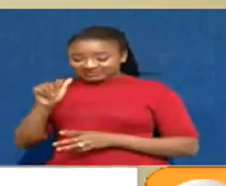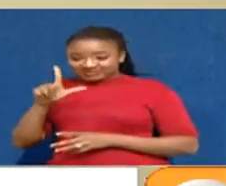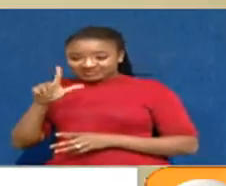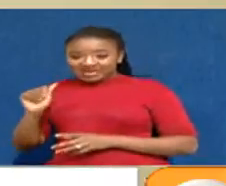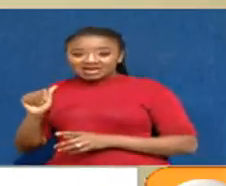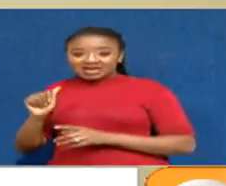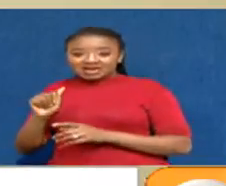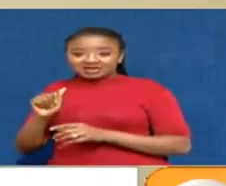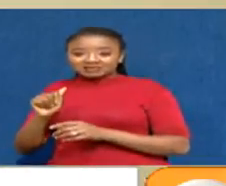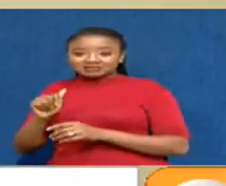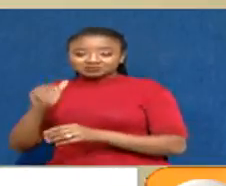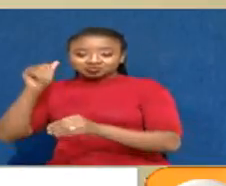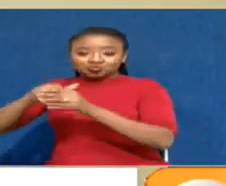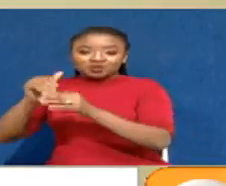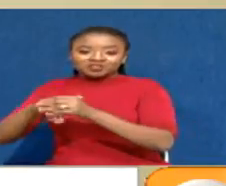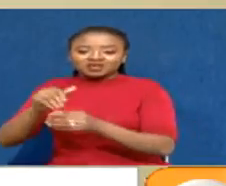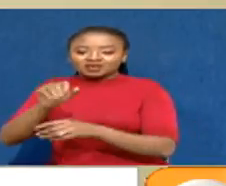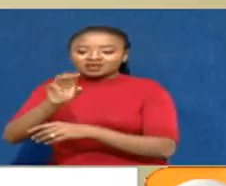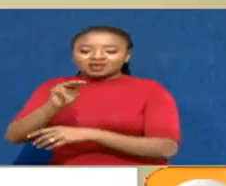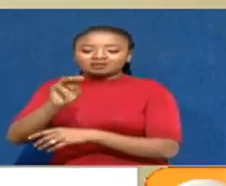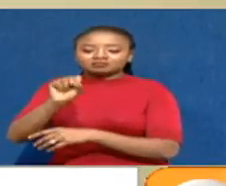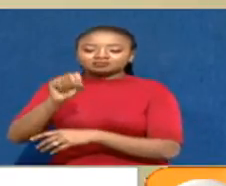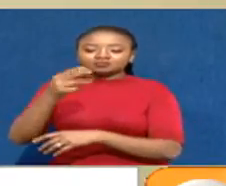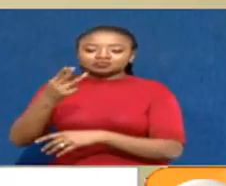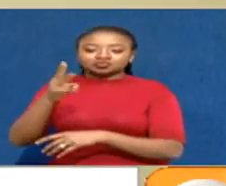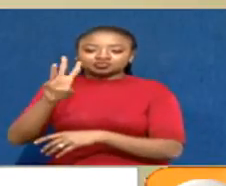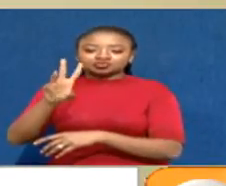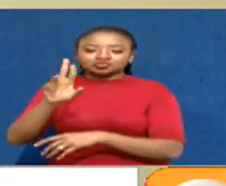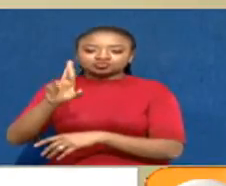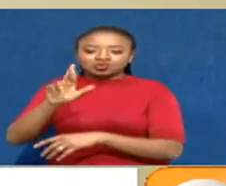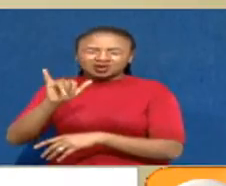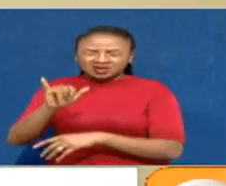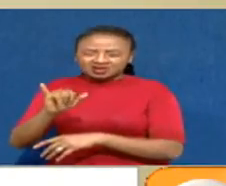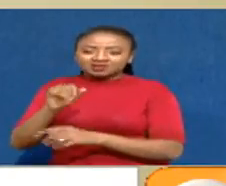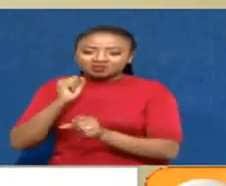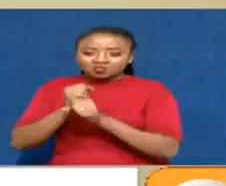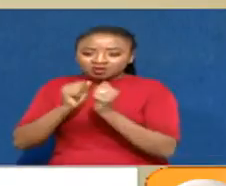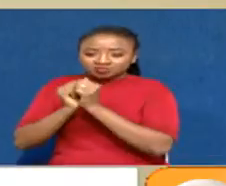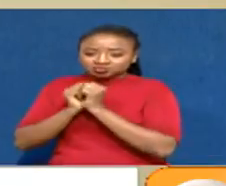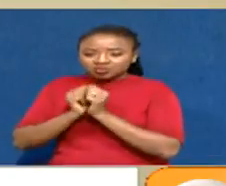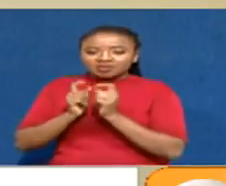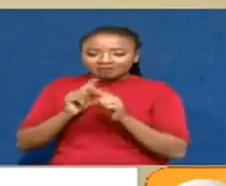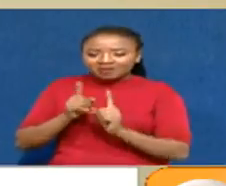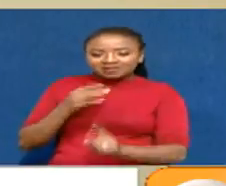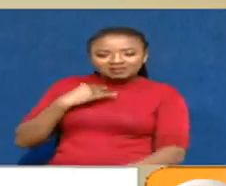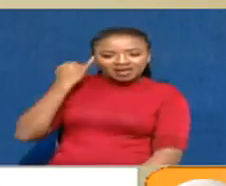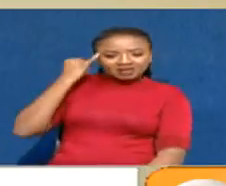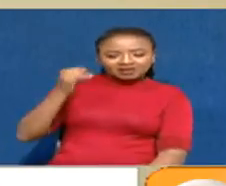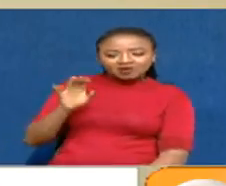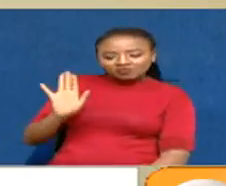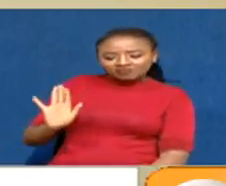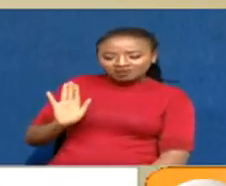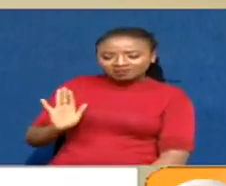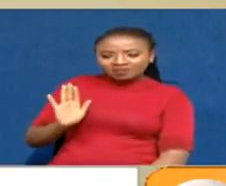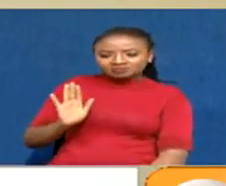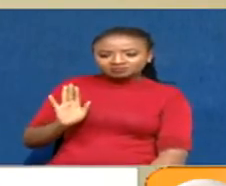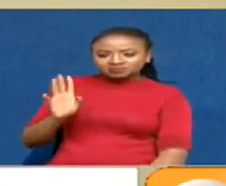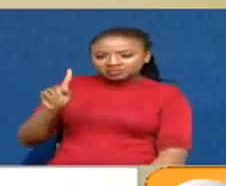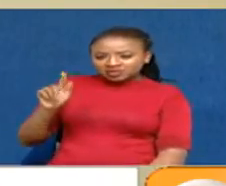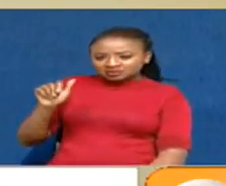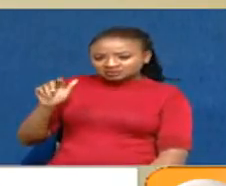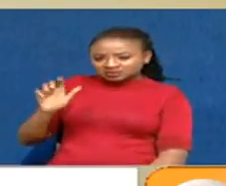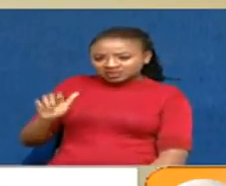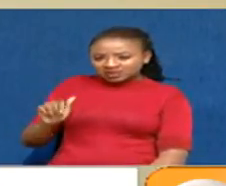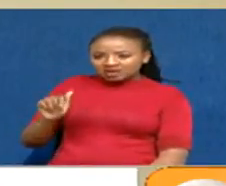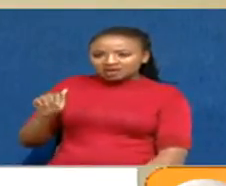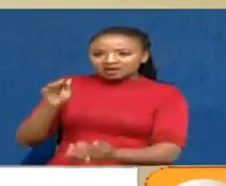within Mshwari, but I do think that the idea of a digital lender like Tala partnering with the bank is actually something that you will